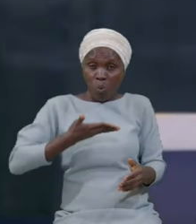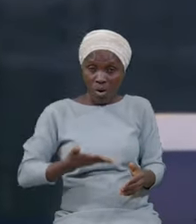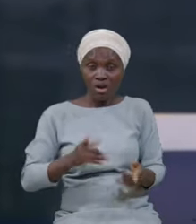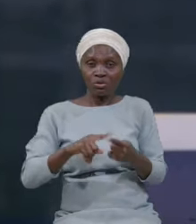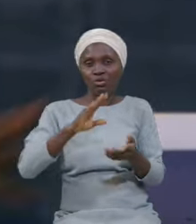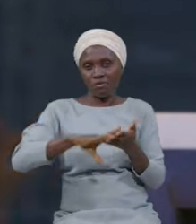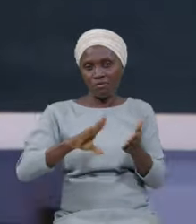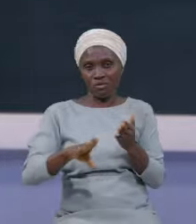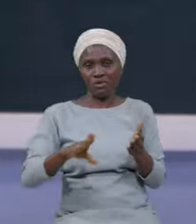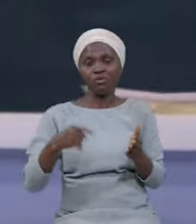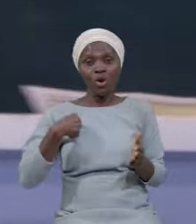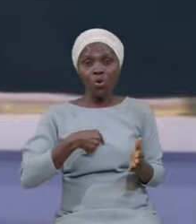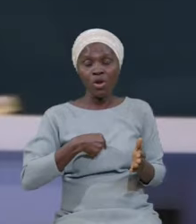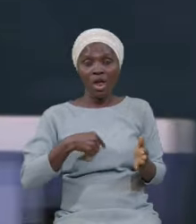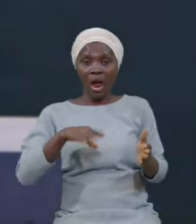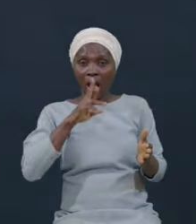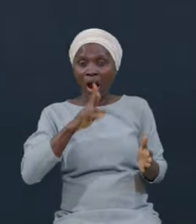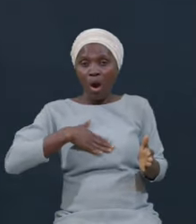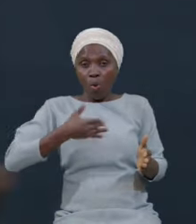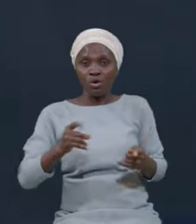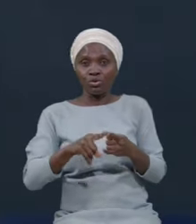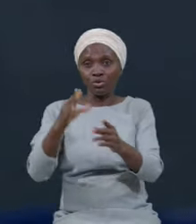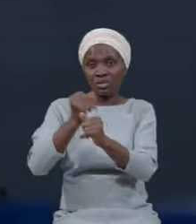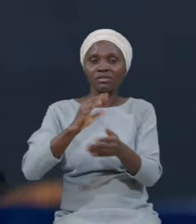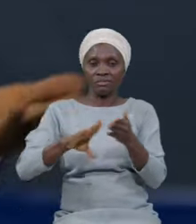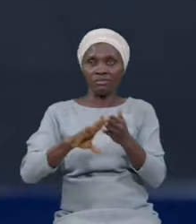forgiven. He's willing to set free, we're